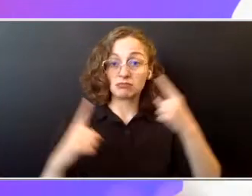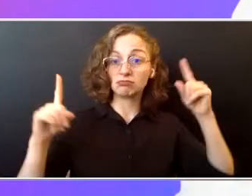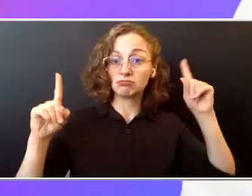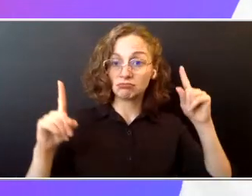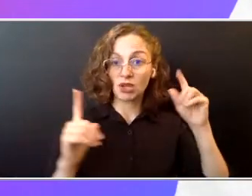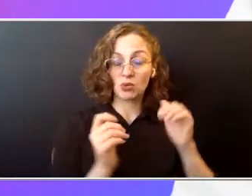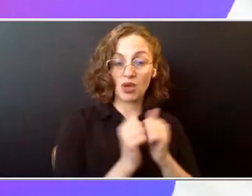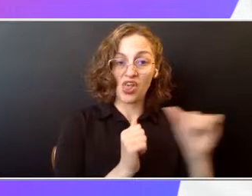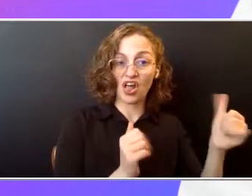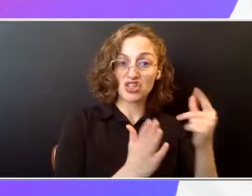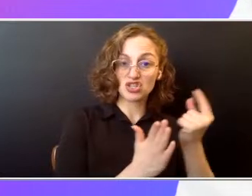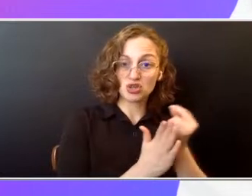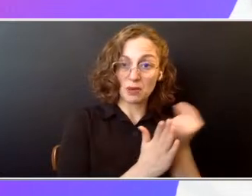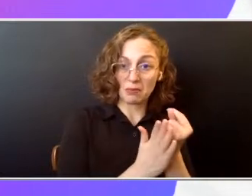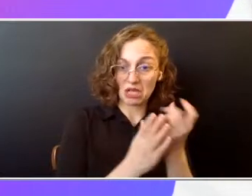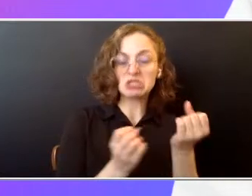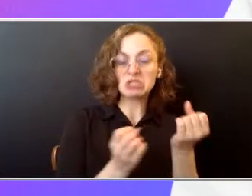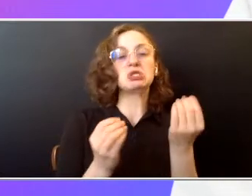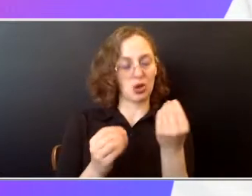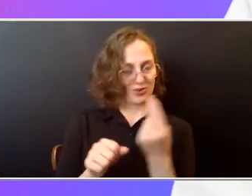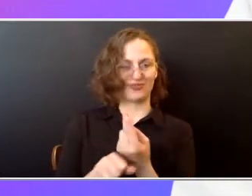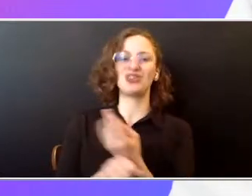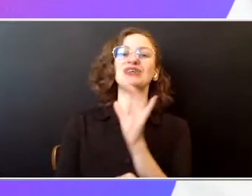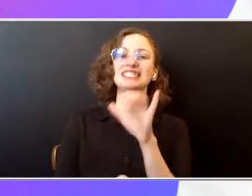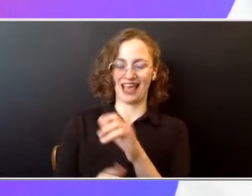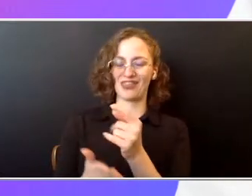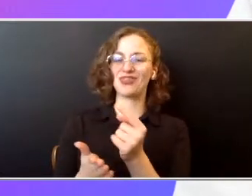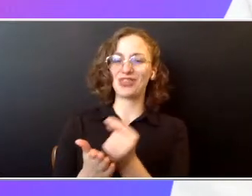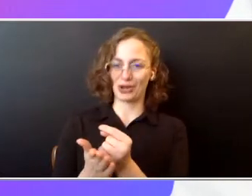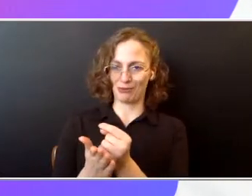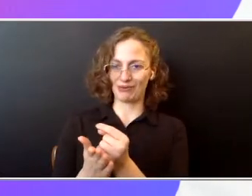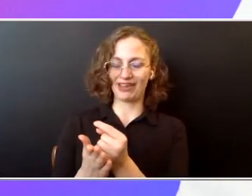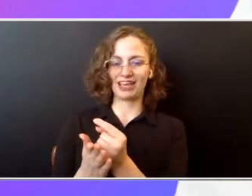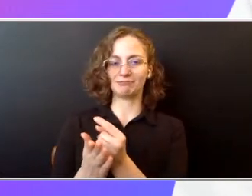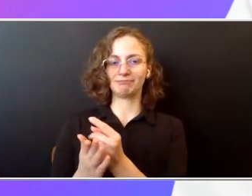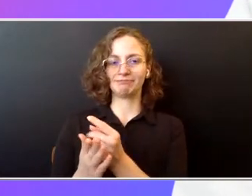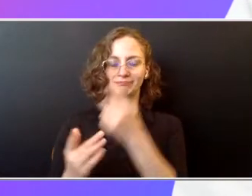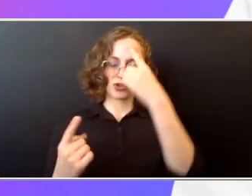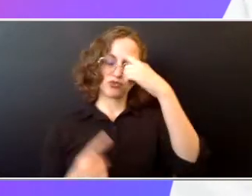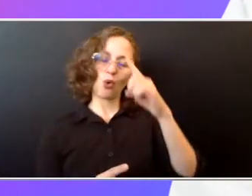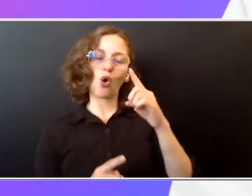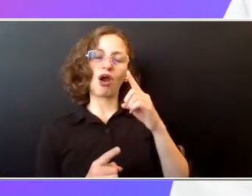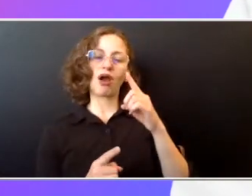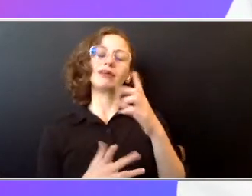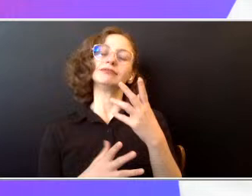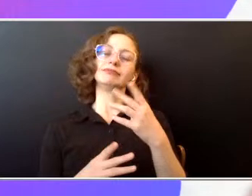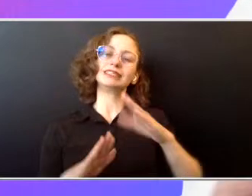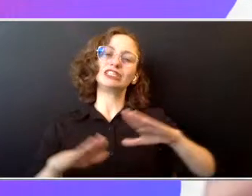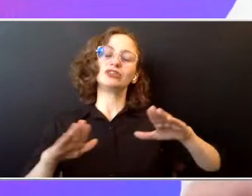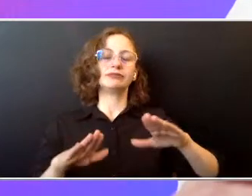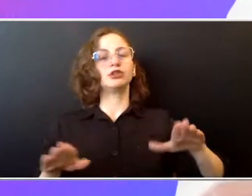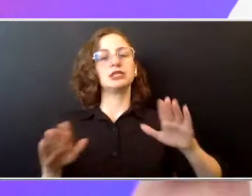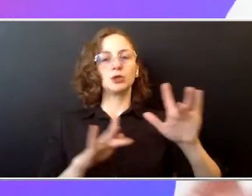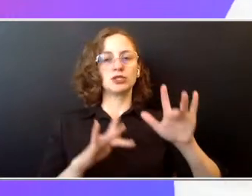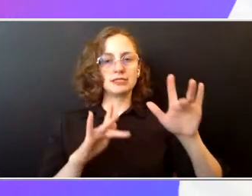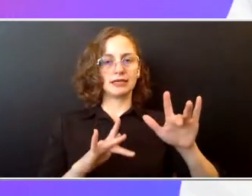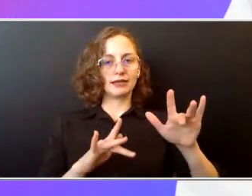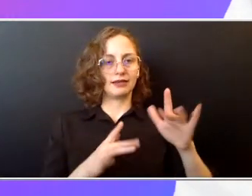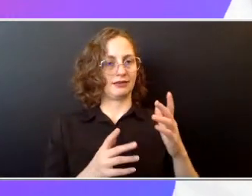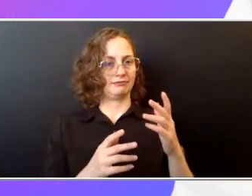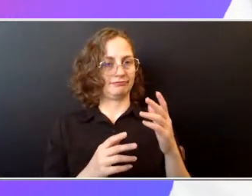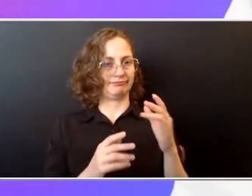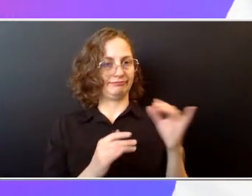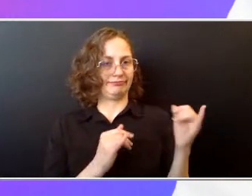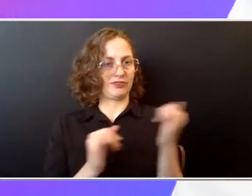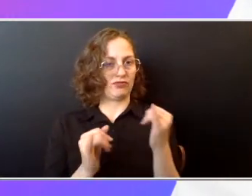some children over at Children's Mercy who have pre or post kidney transplants. It gets its focal segmental